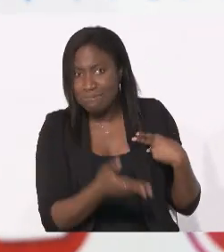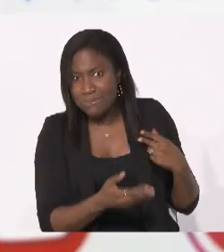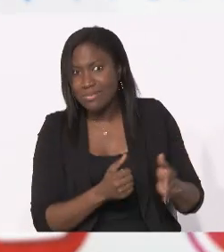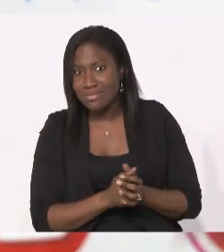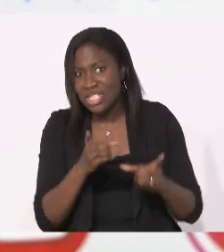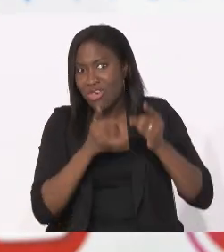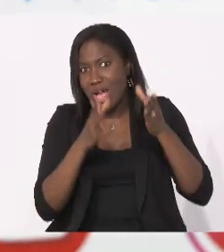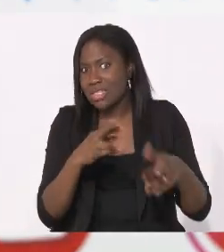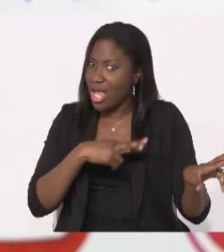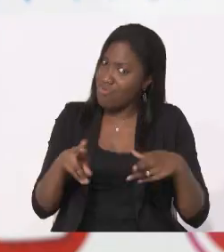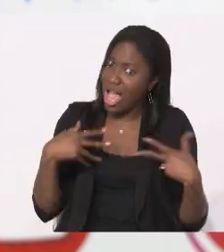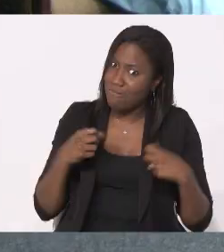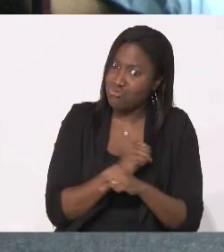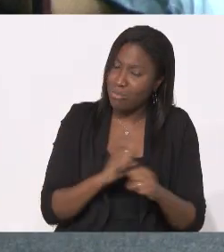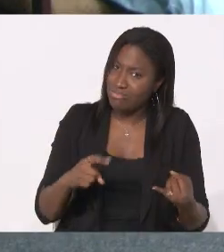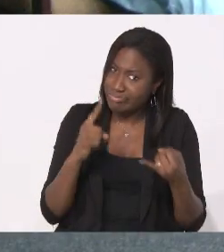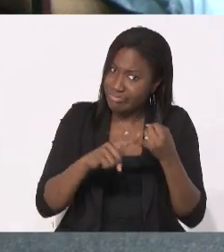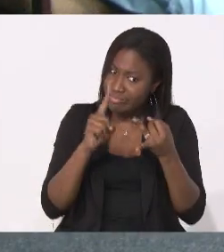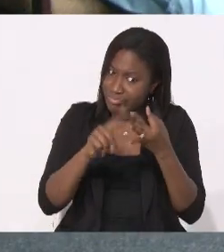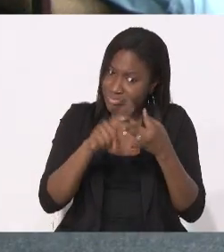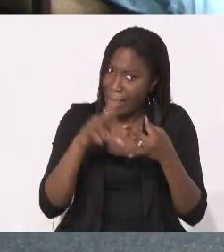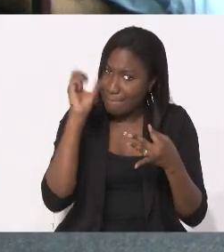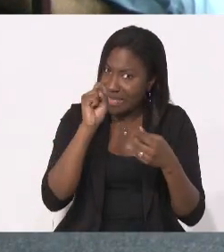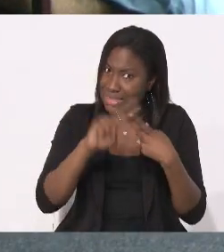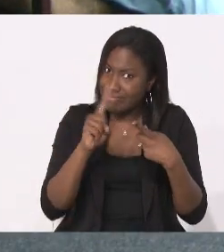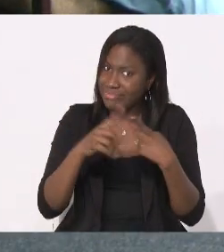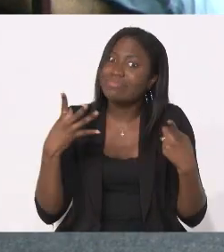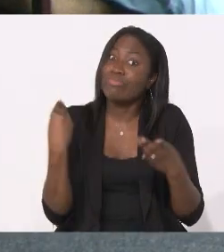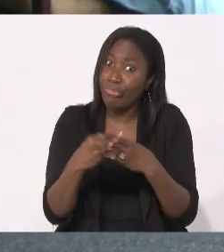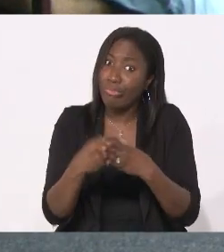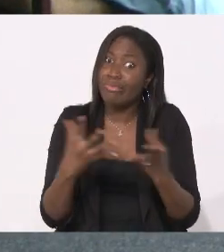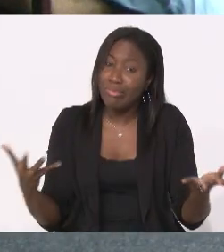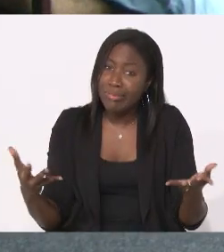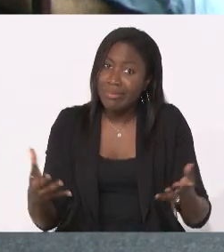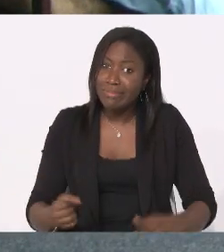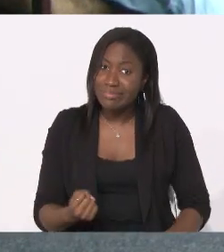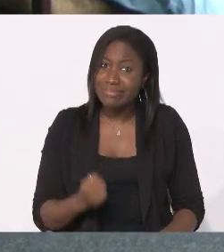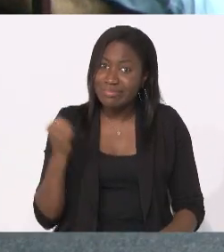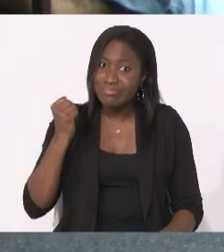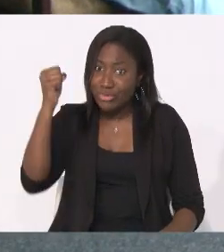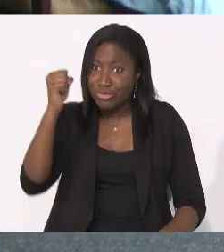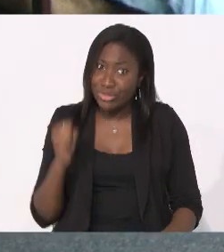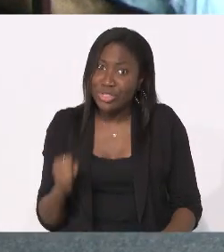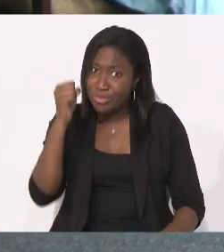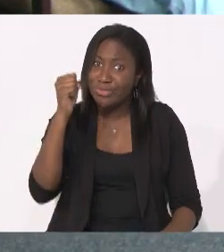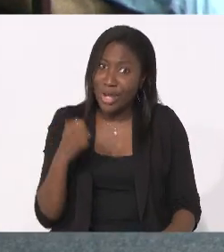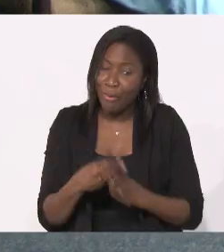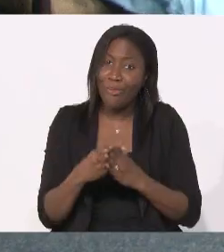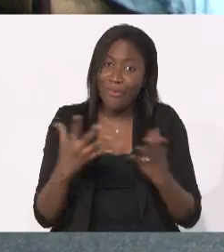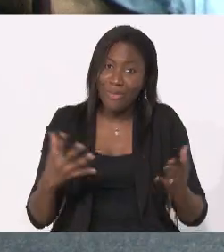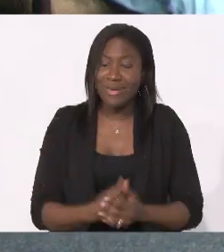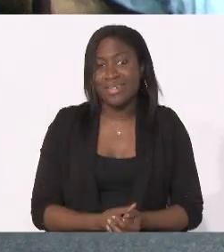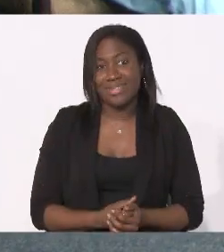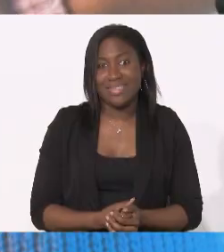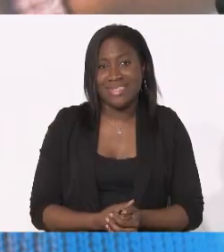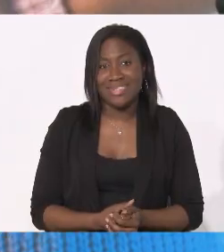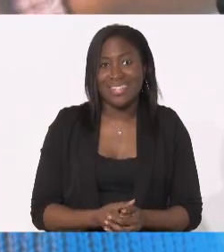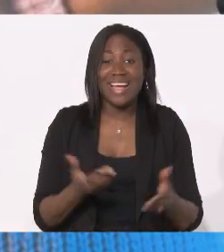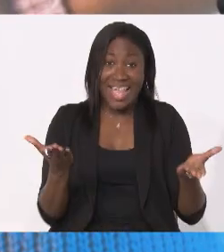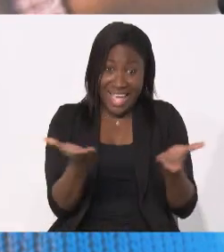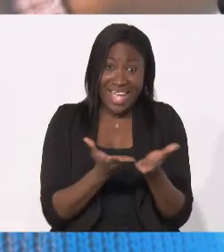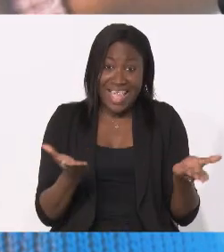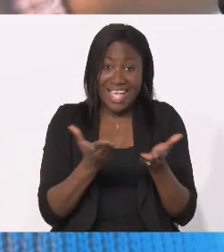views. I think it screams that we appreciate it, and it wasn't filmed with any real aesthetic